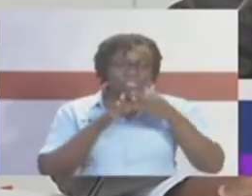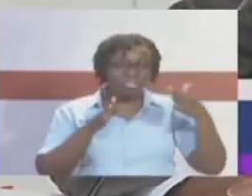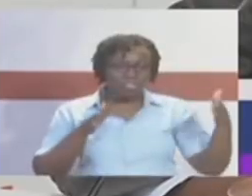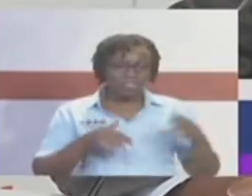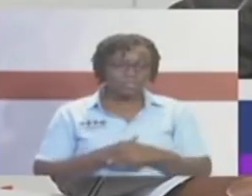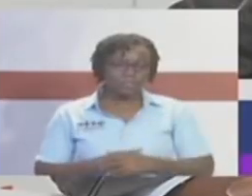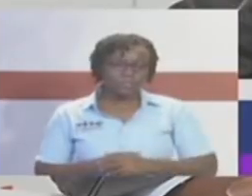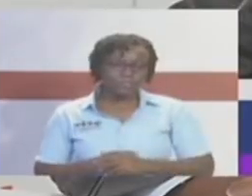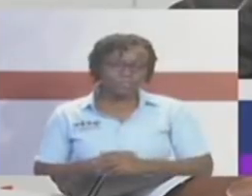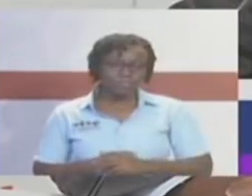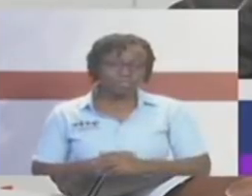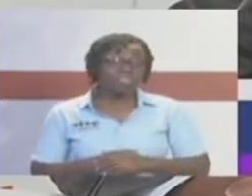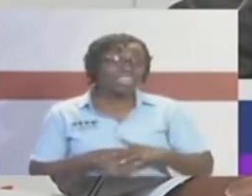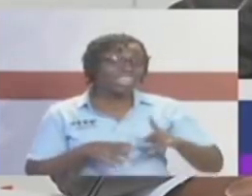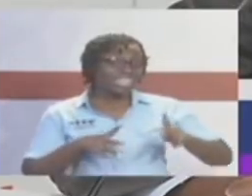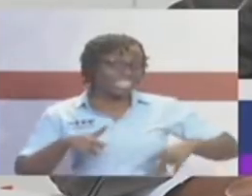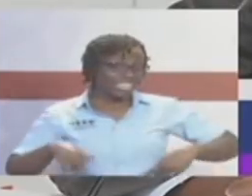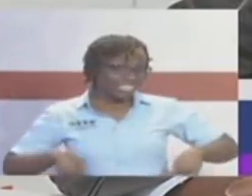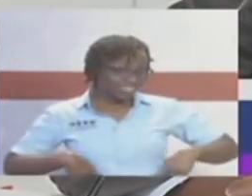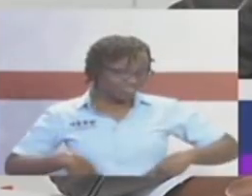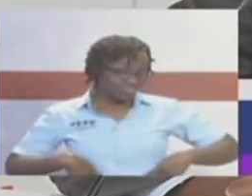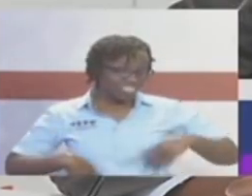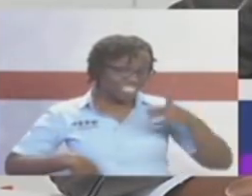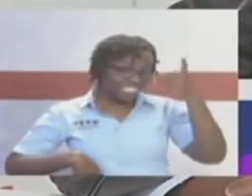doing to the dialysis and kidney population.